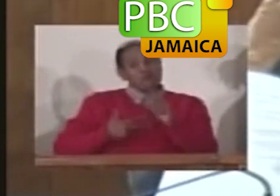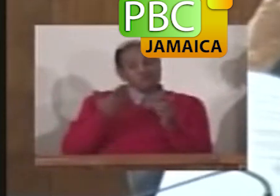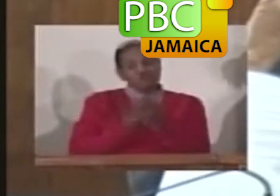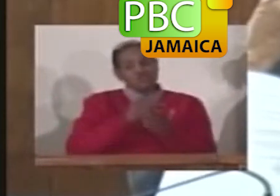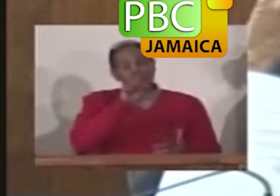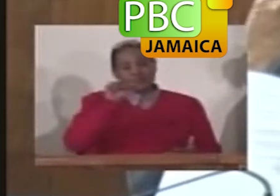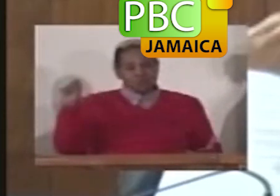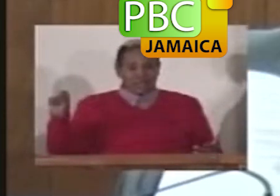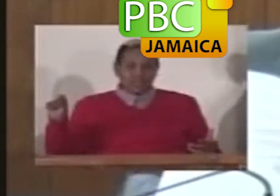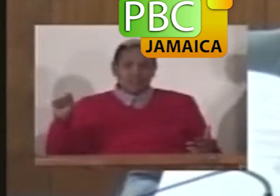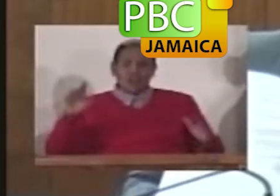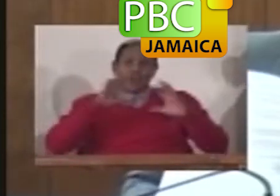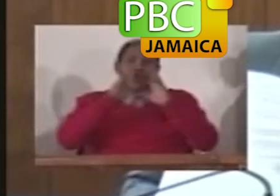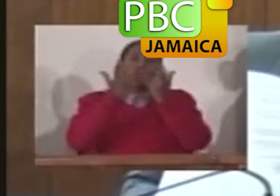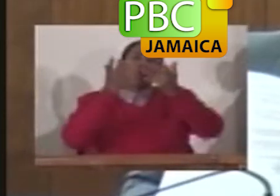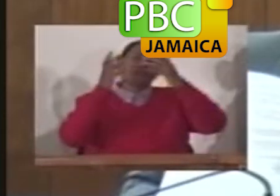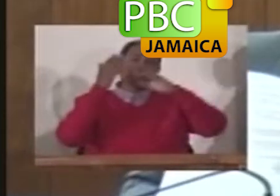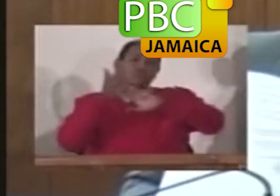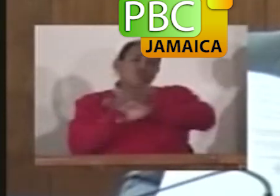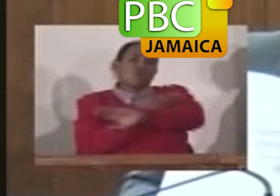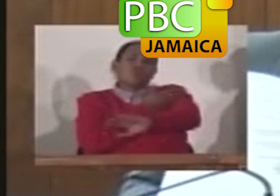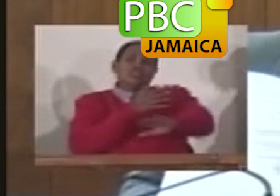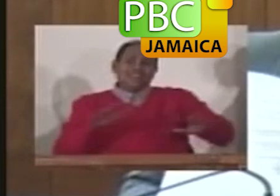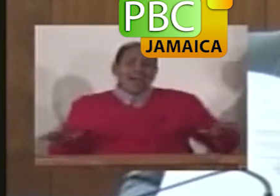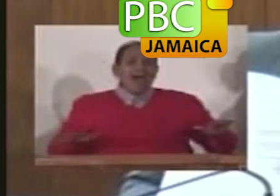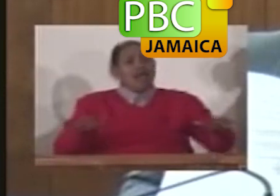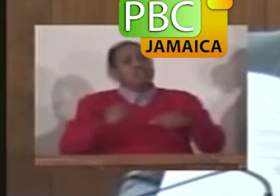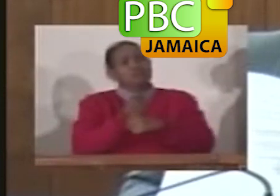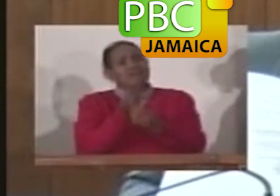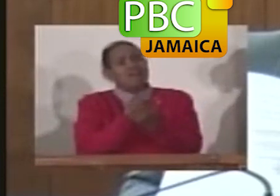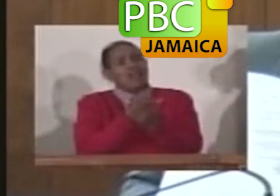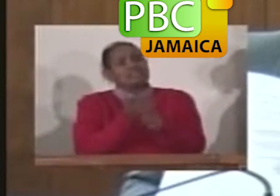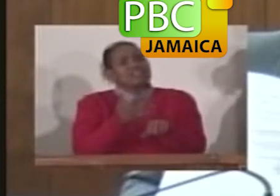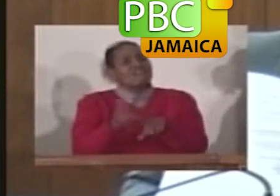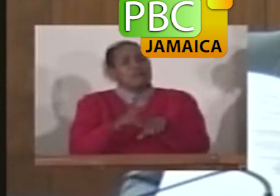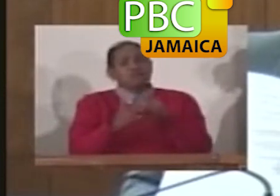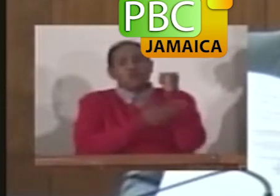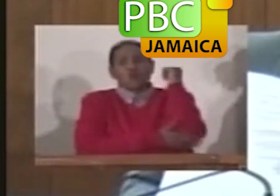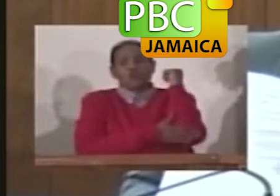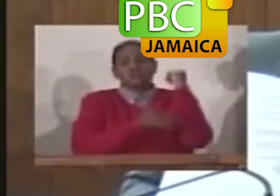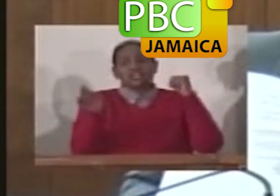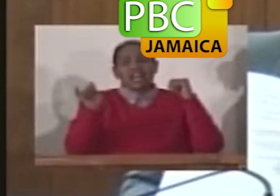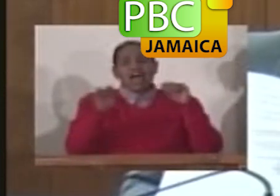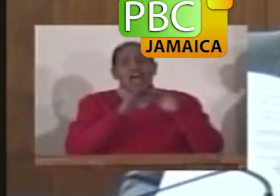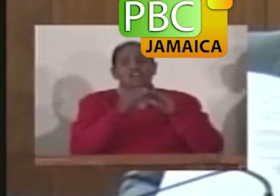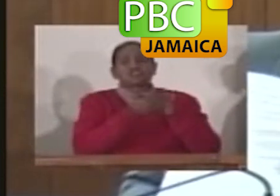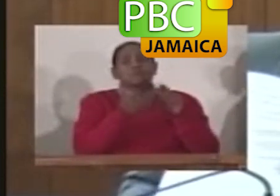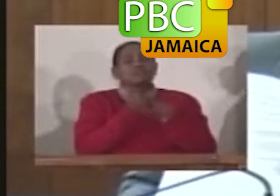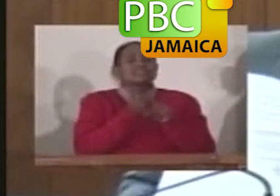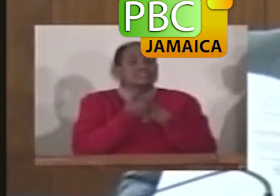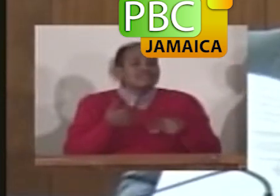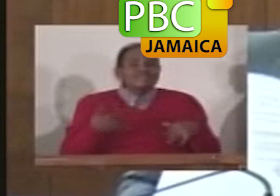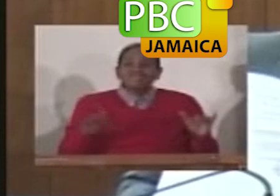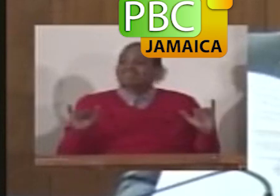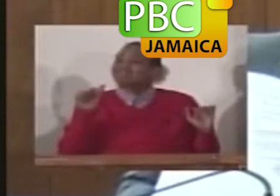and action towards making financing available to countries like Jamaica is woefully